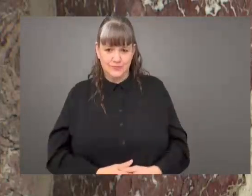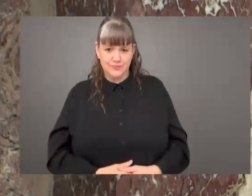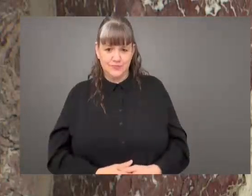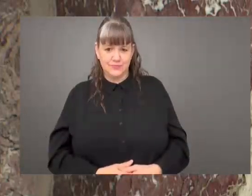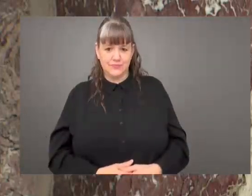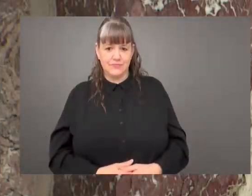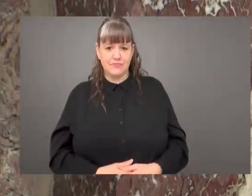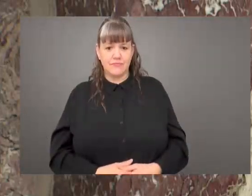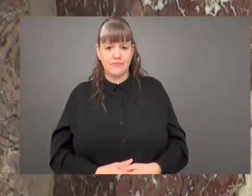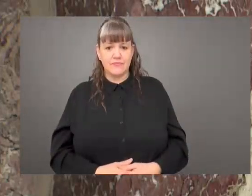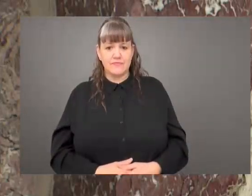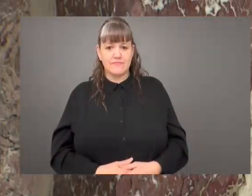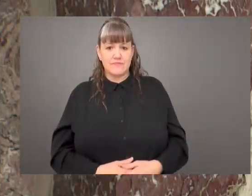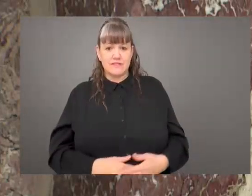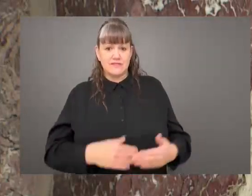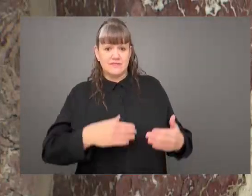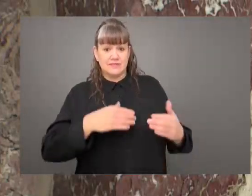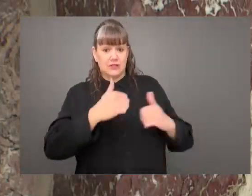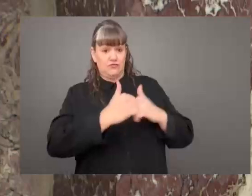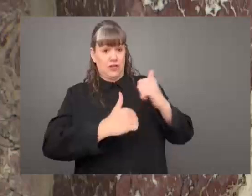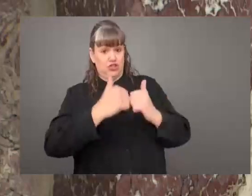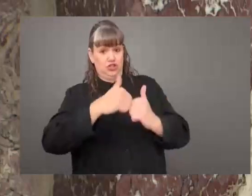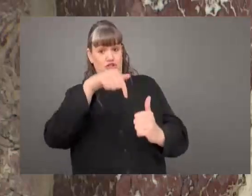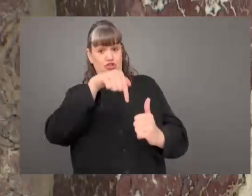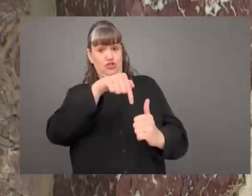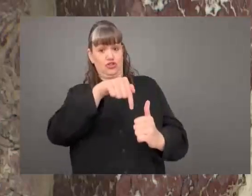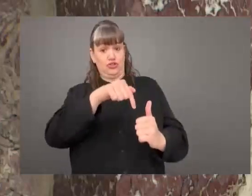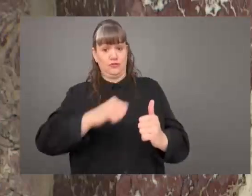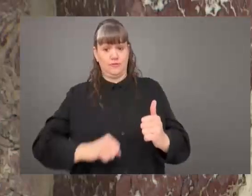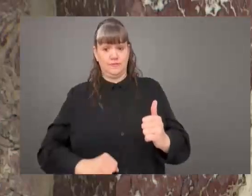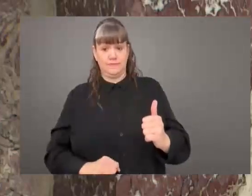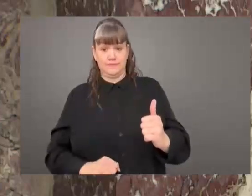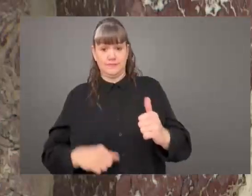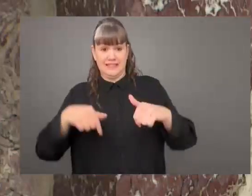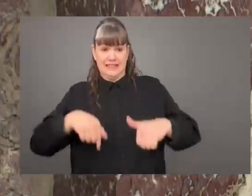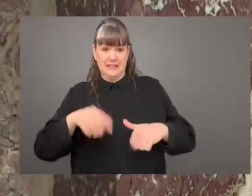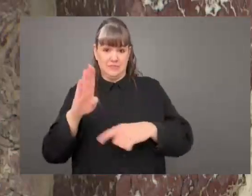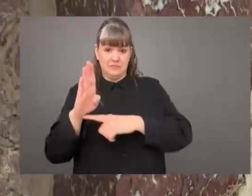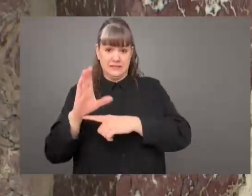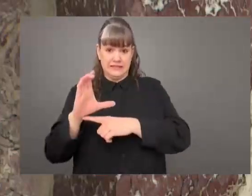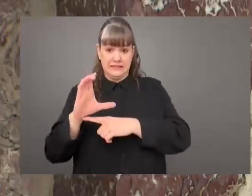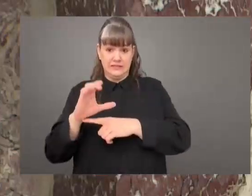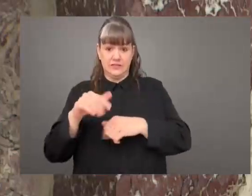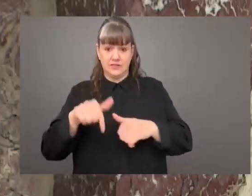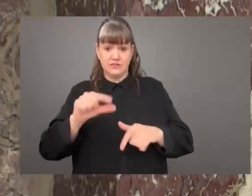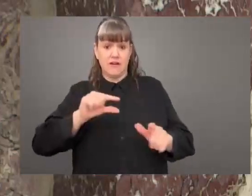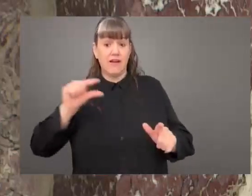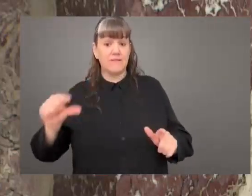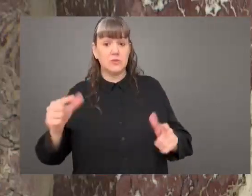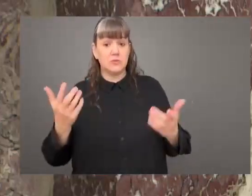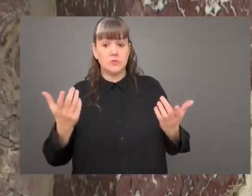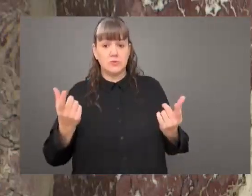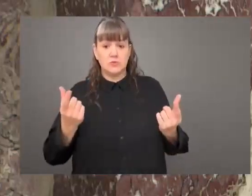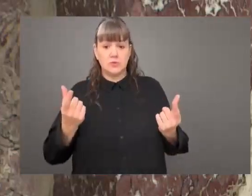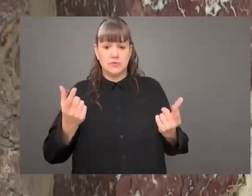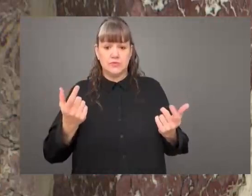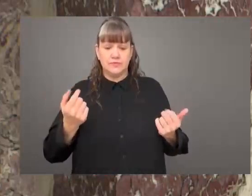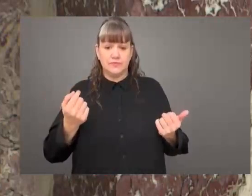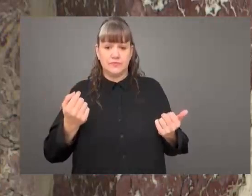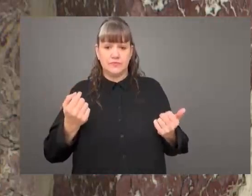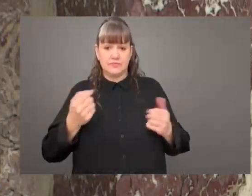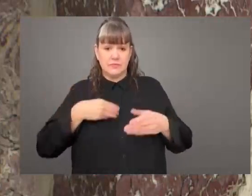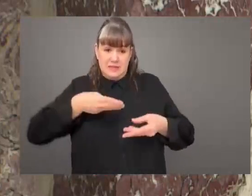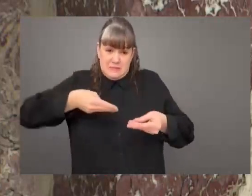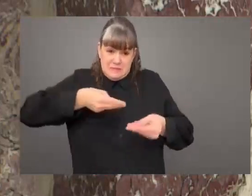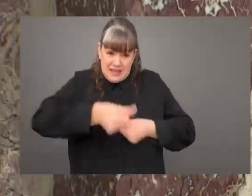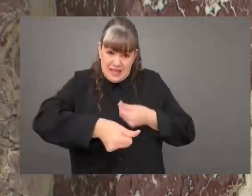this province, this government is currently ending more than $15 billion in terms of transportation infrastructure across